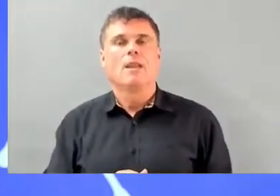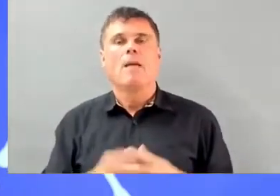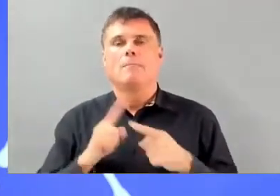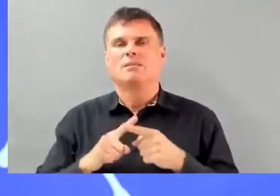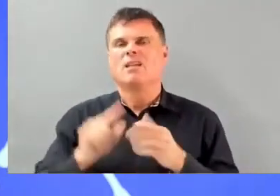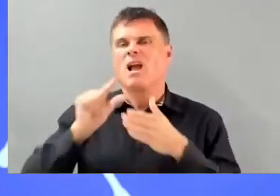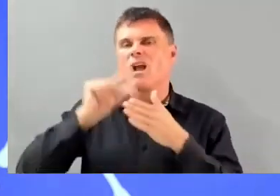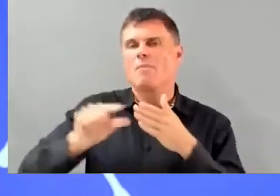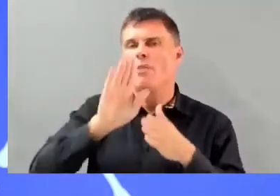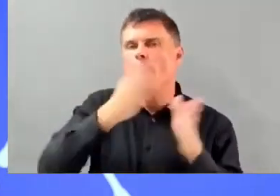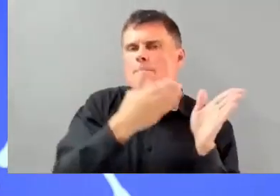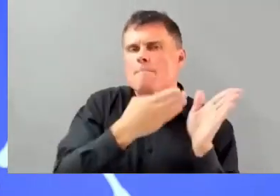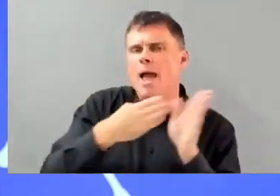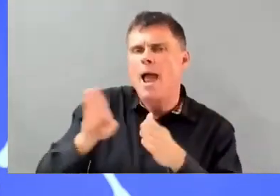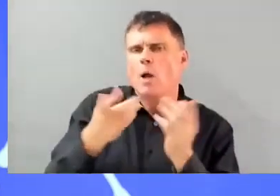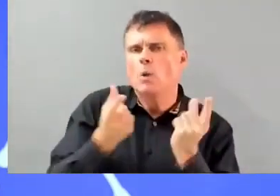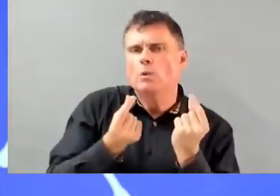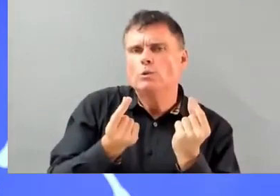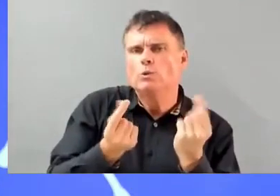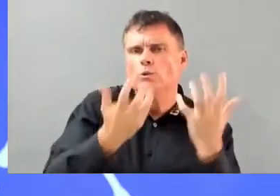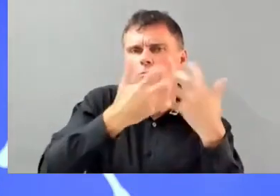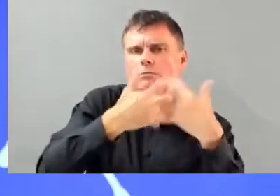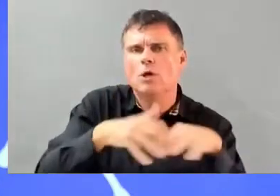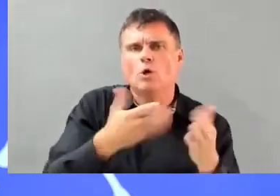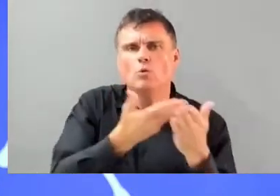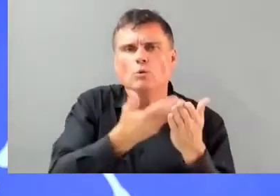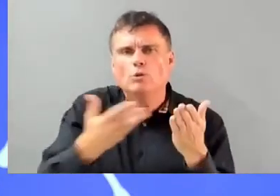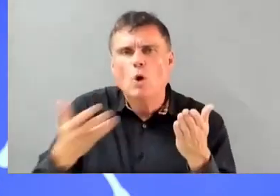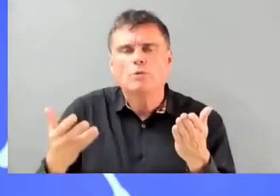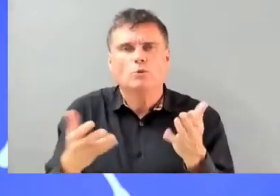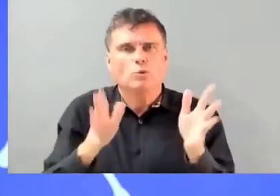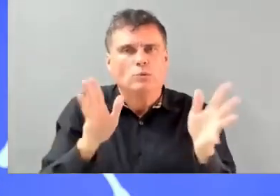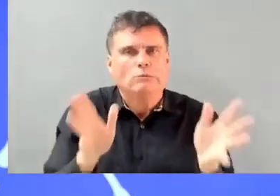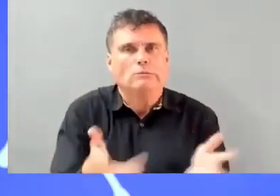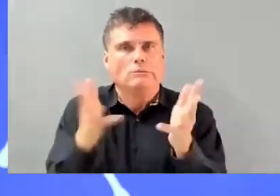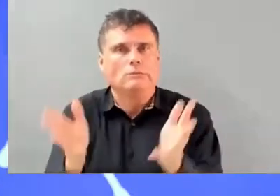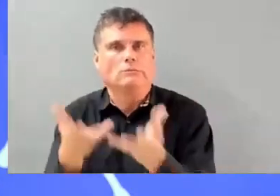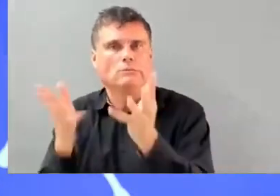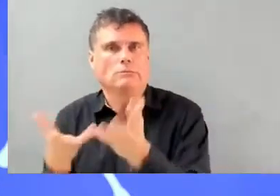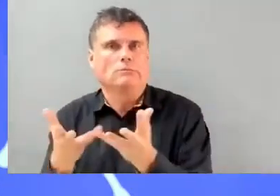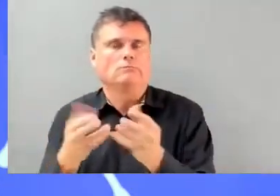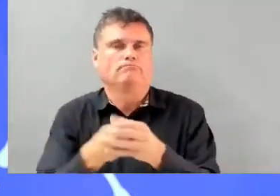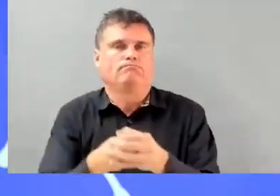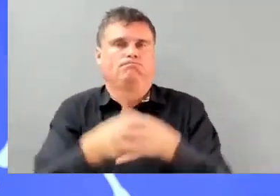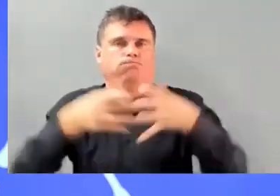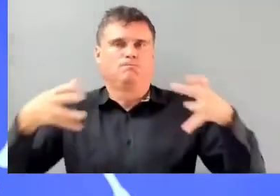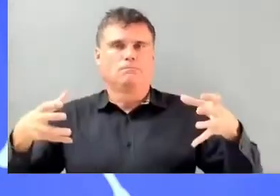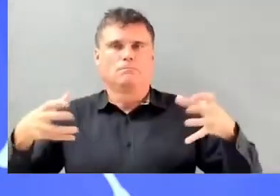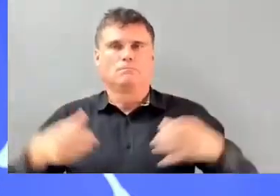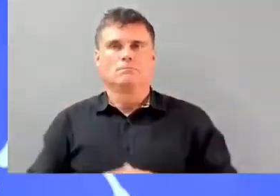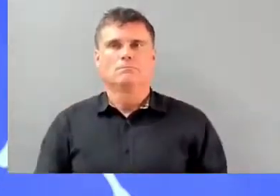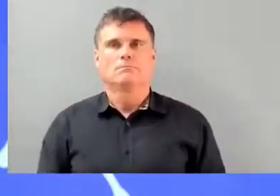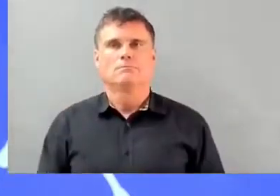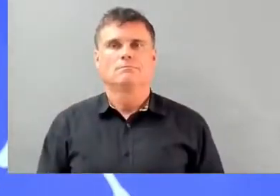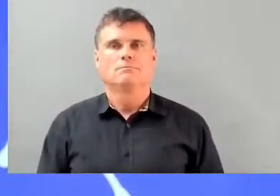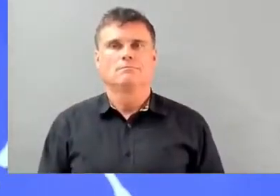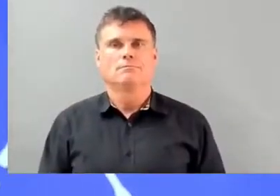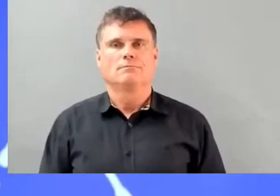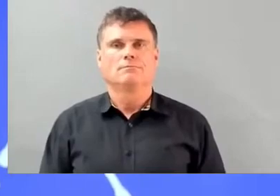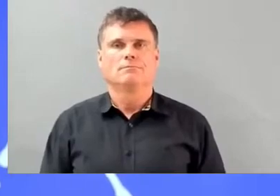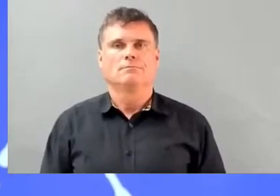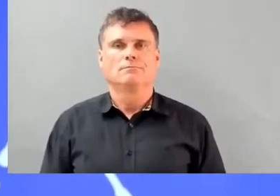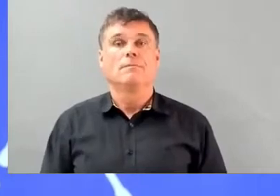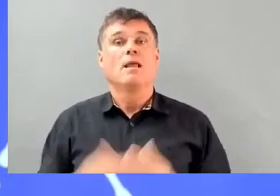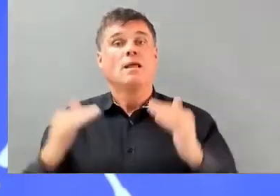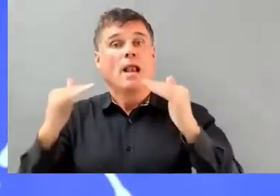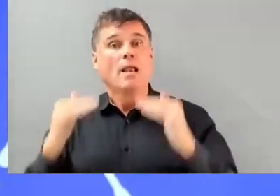Aujourd'hui, c'est une action. On a fait le plan depuis quelques mois. Next, we'll move to questions on the line.